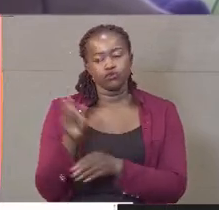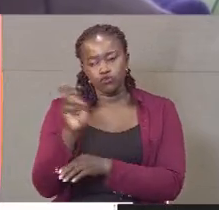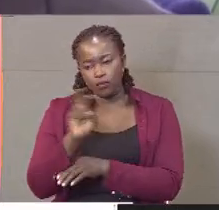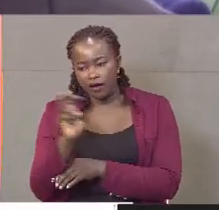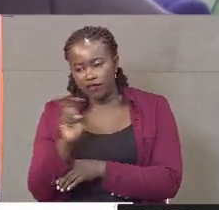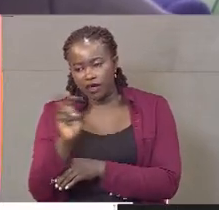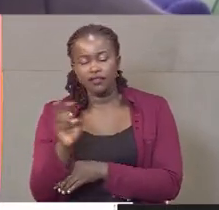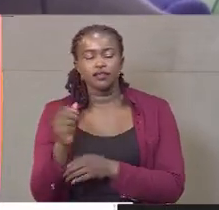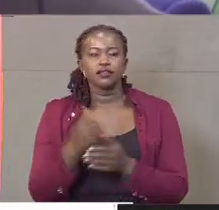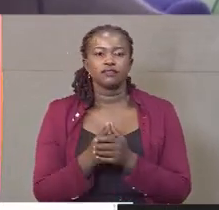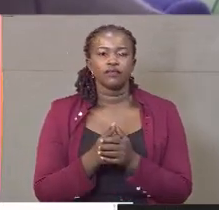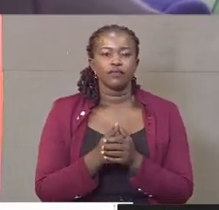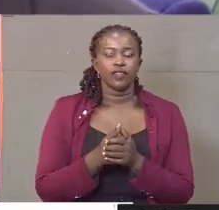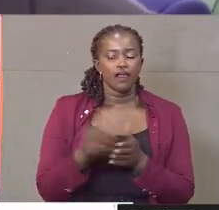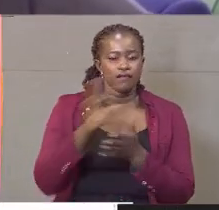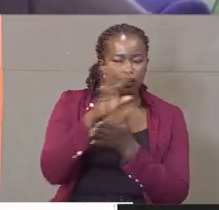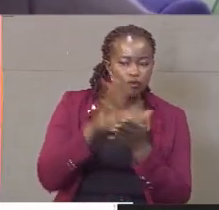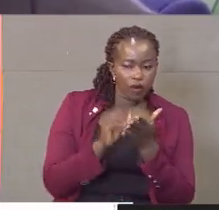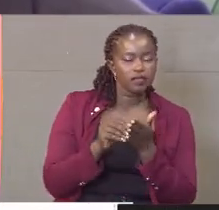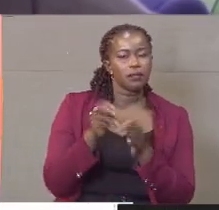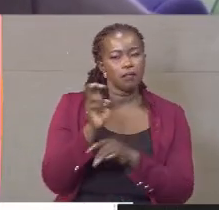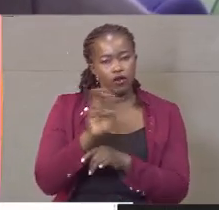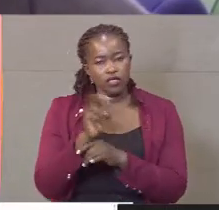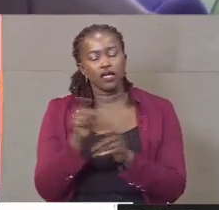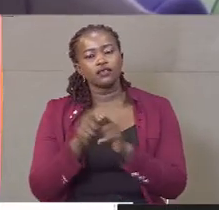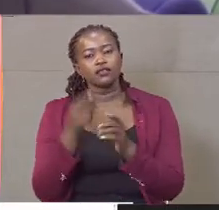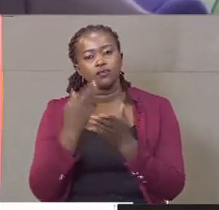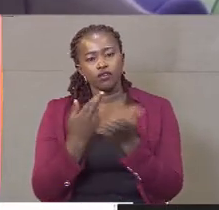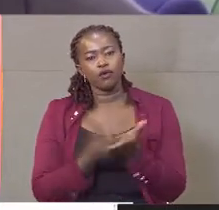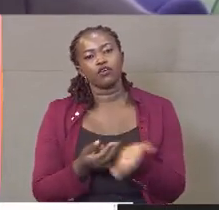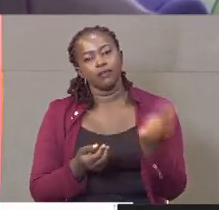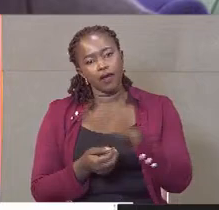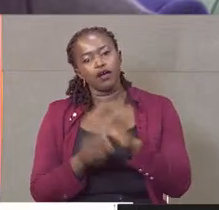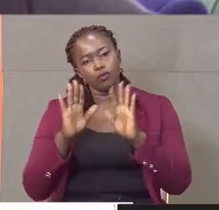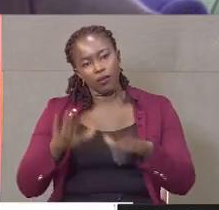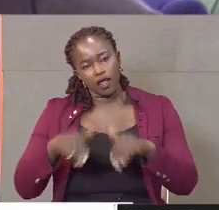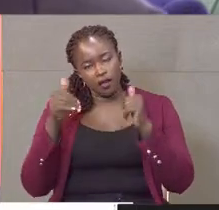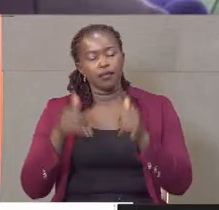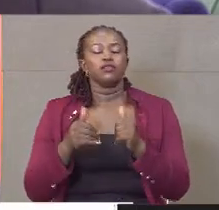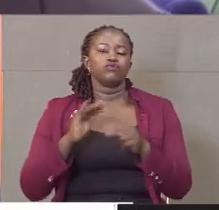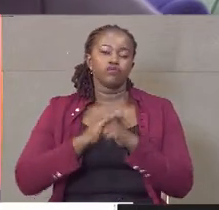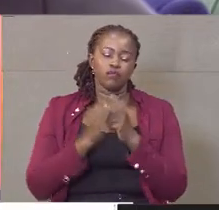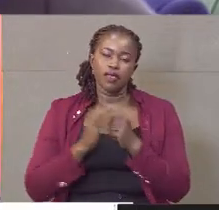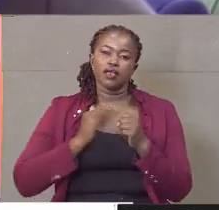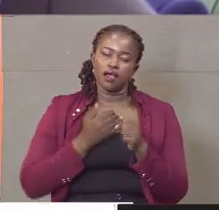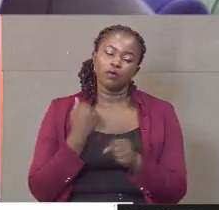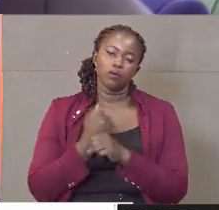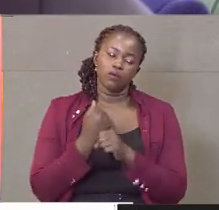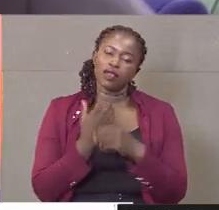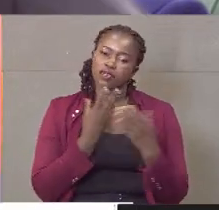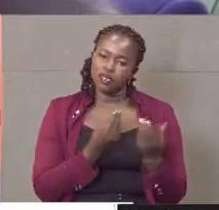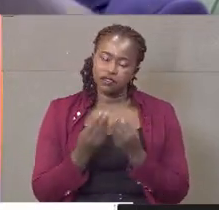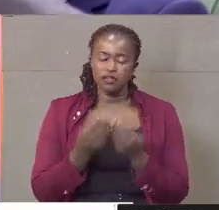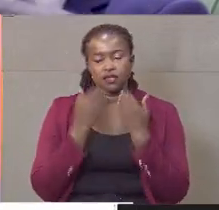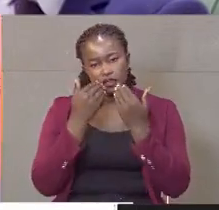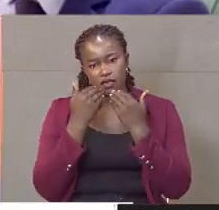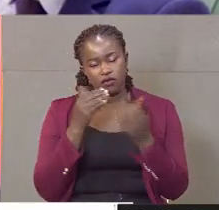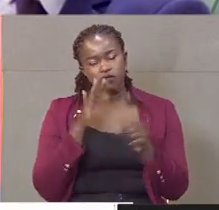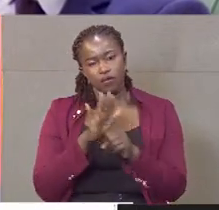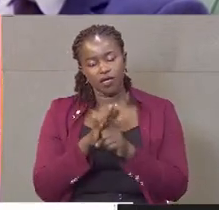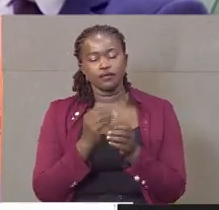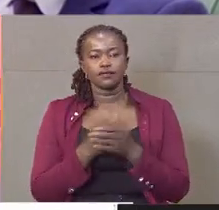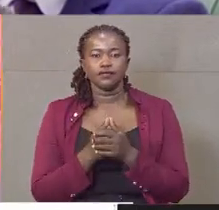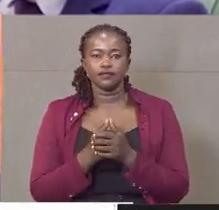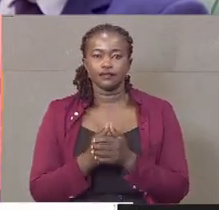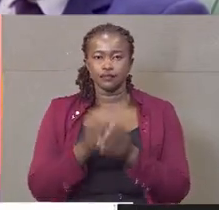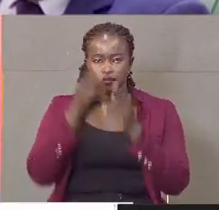supervise, evaluate, monitor, and report back to Parliament. It will make our work easy. I thank you very much. Thank you, Honorable